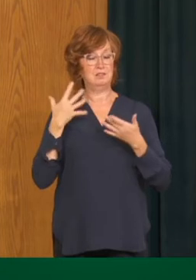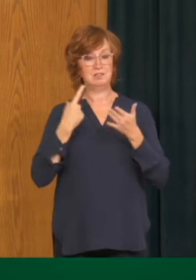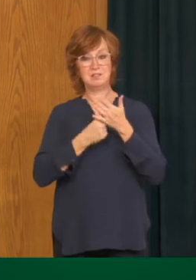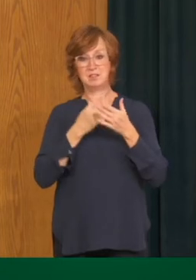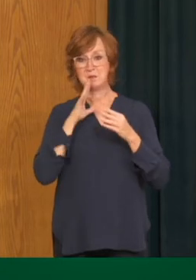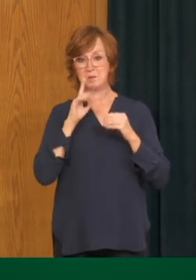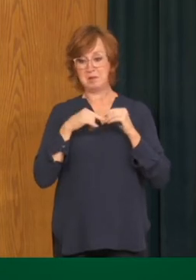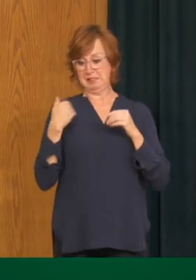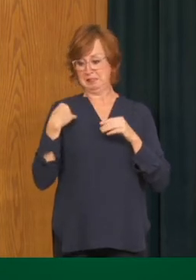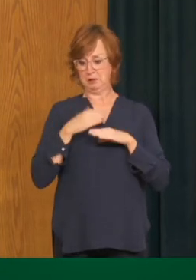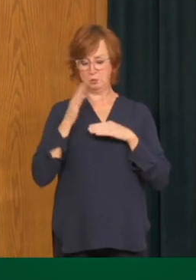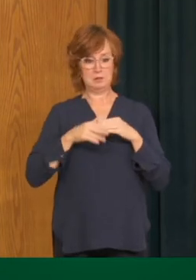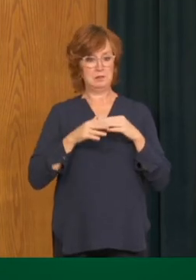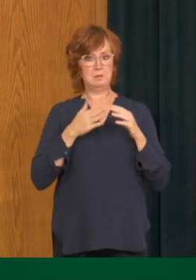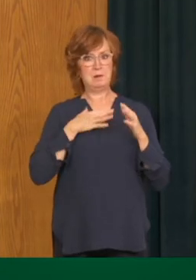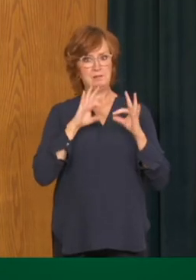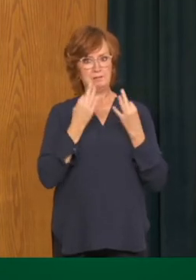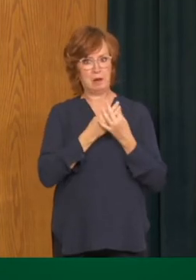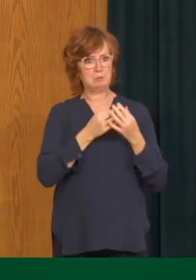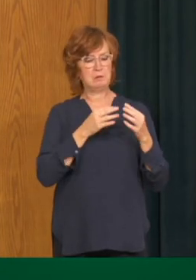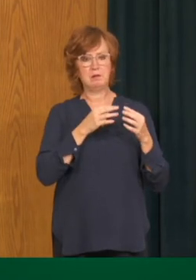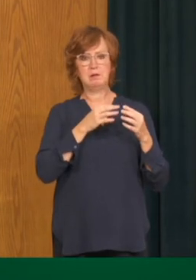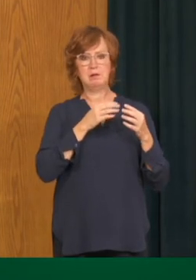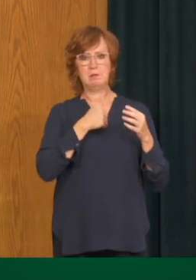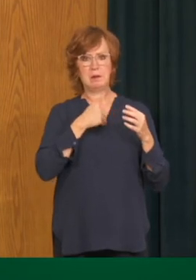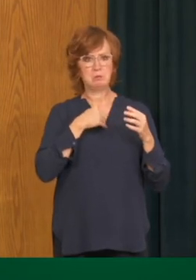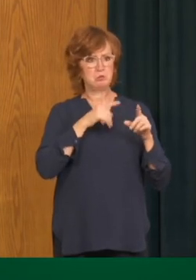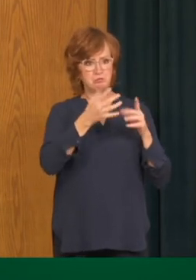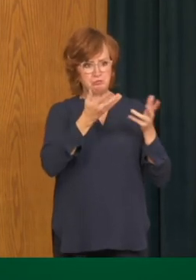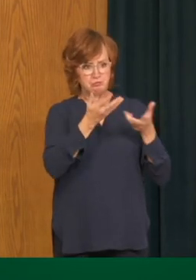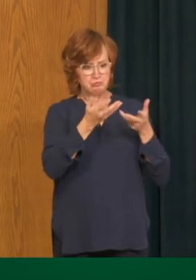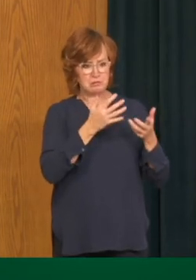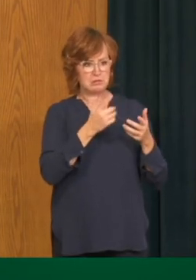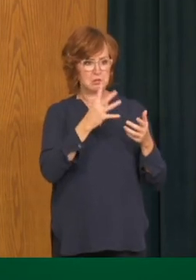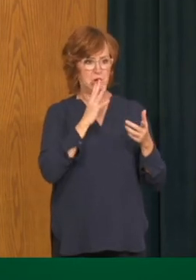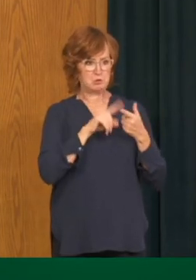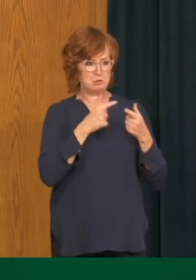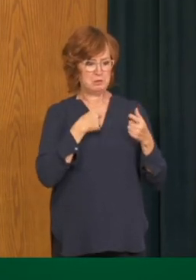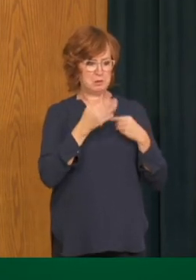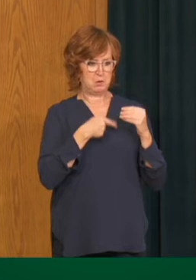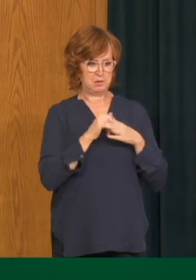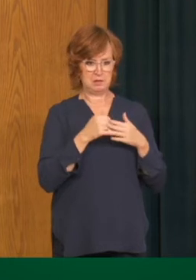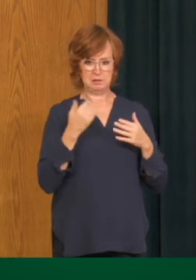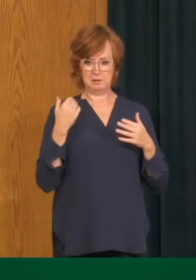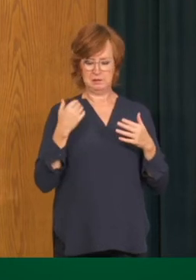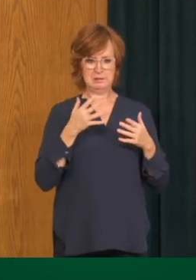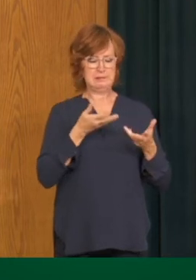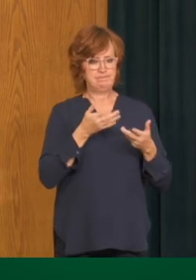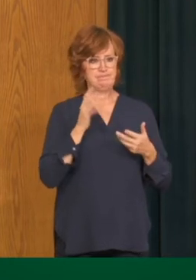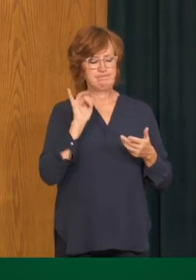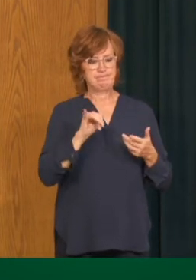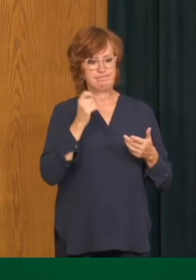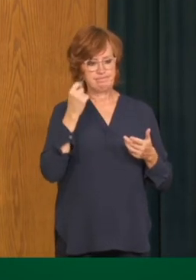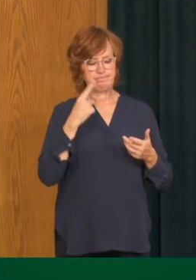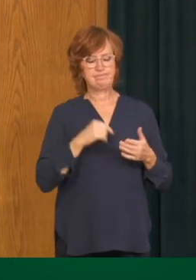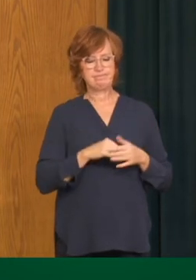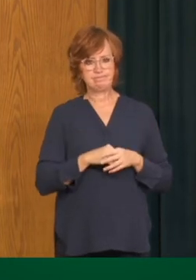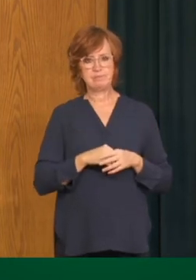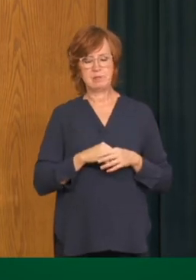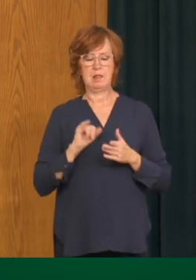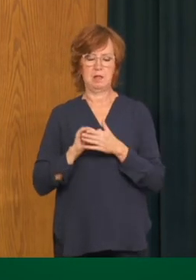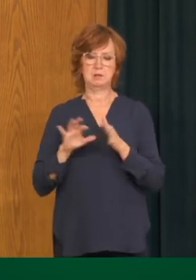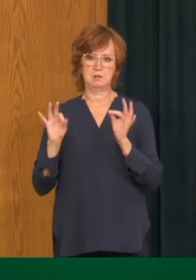just this weekend, and what we are trying to do and what we are doing, did this weekend and doing today, is to ensure